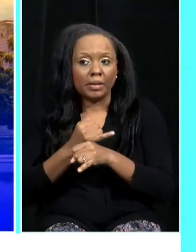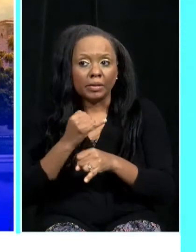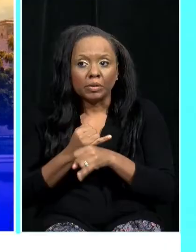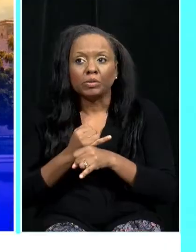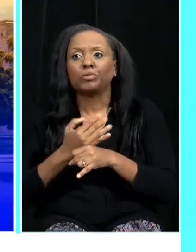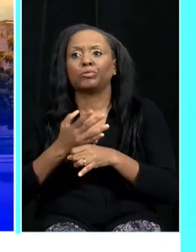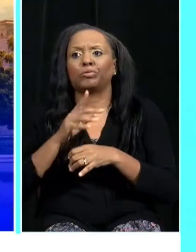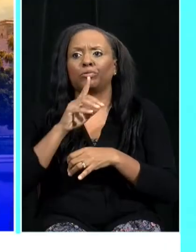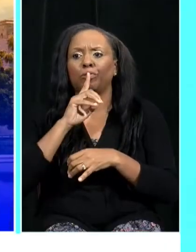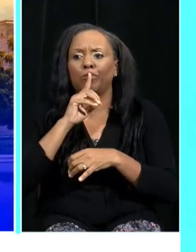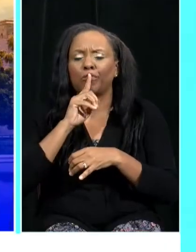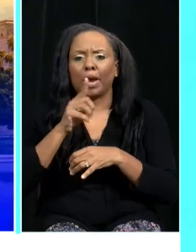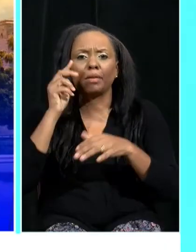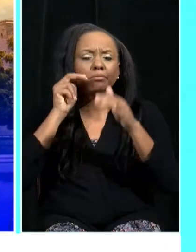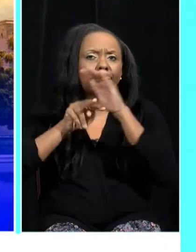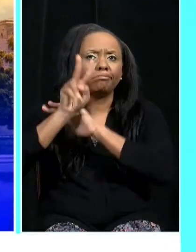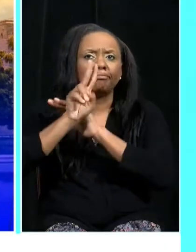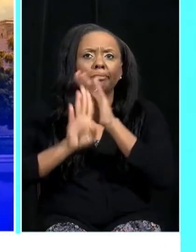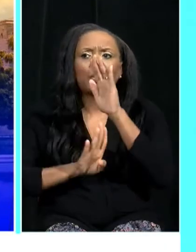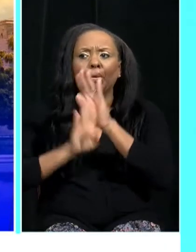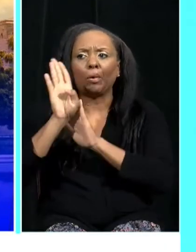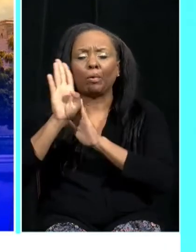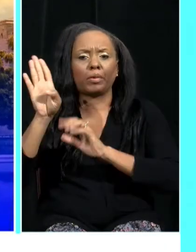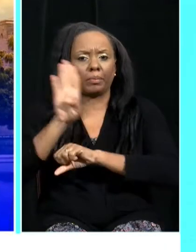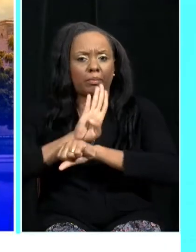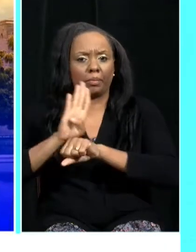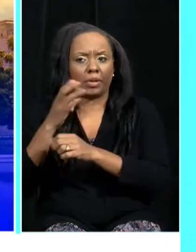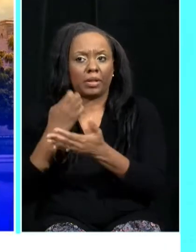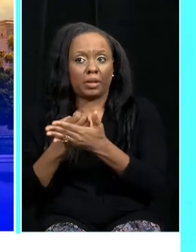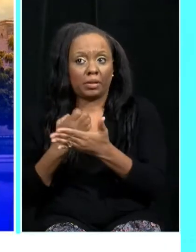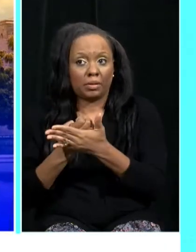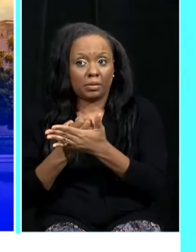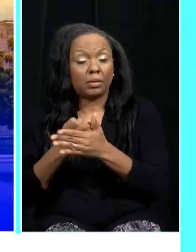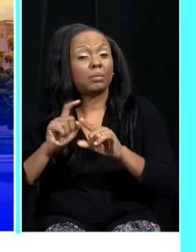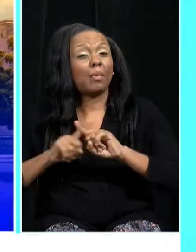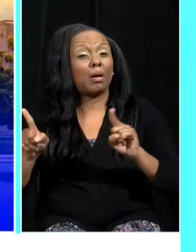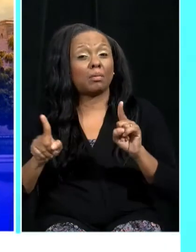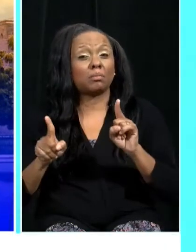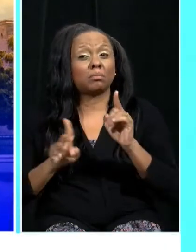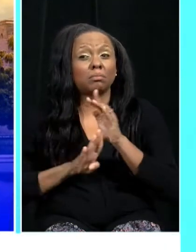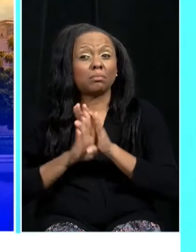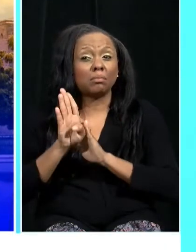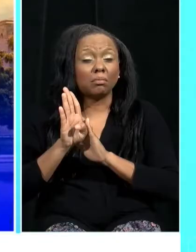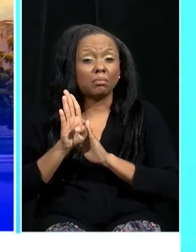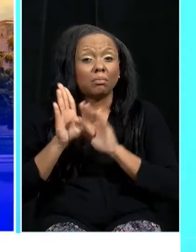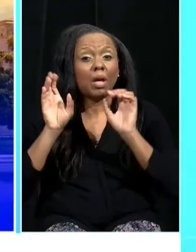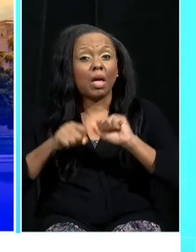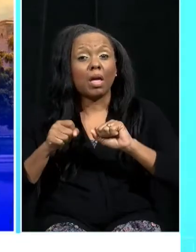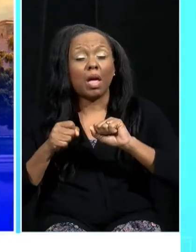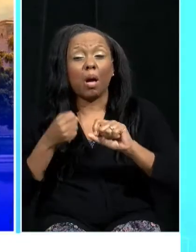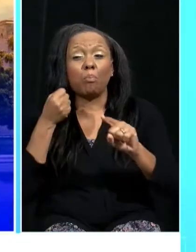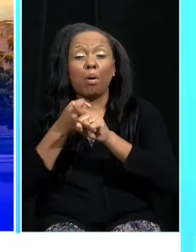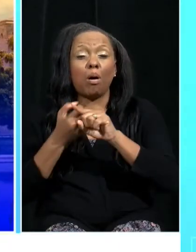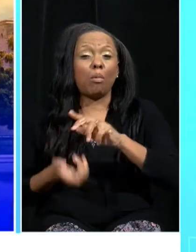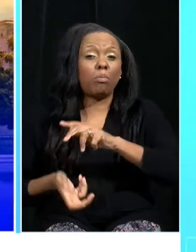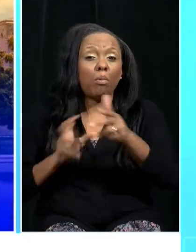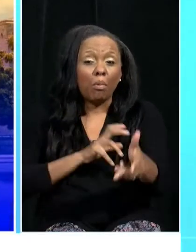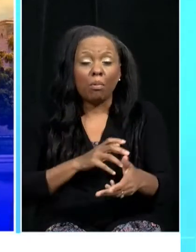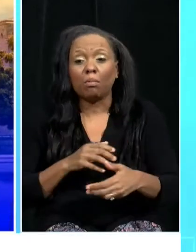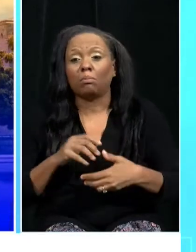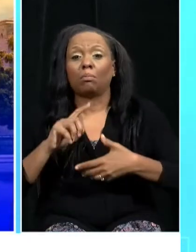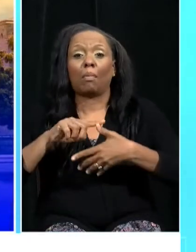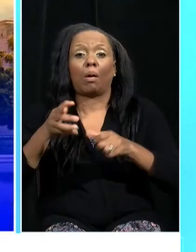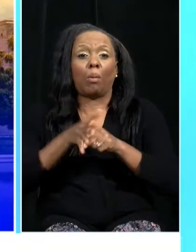Development Bank, they've predicted growth for the Barbados economy. However, that growth could be derailed by natural disasters, the ongoing pandemic,